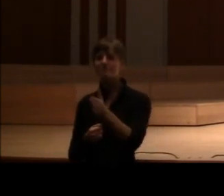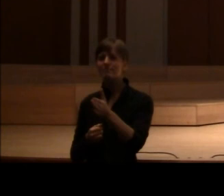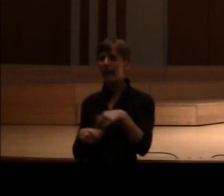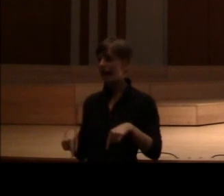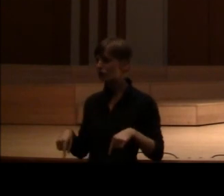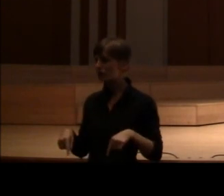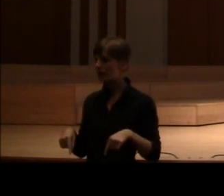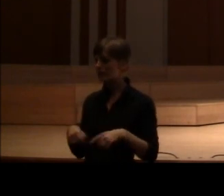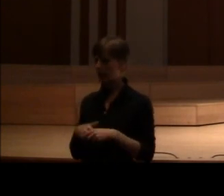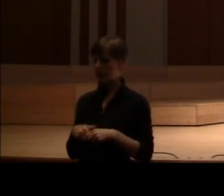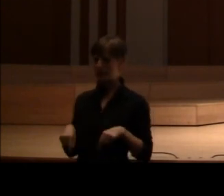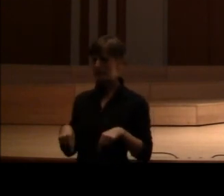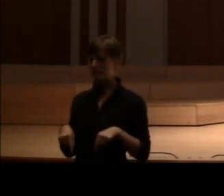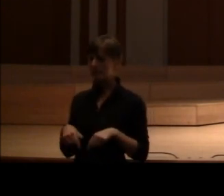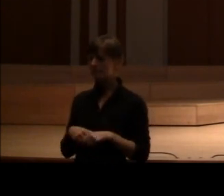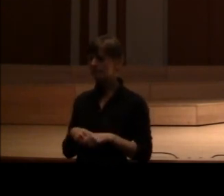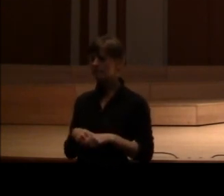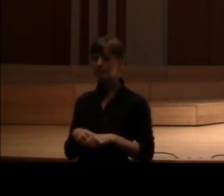Anxious. Anxious.